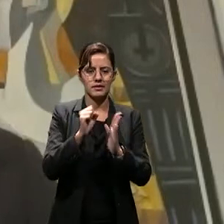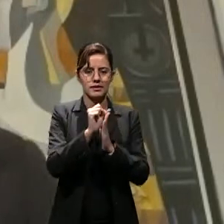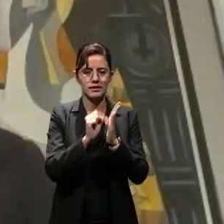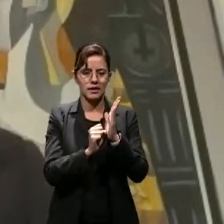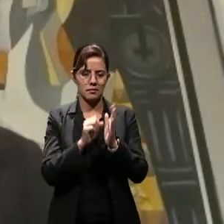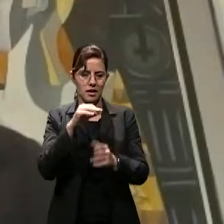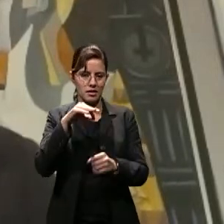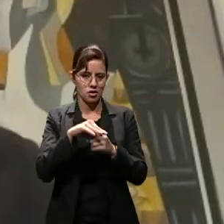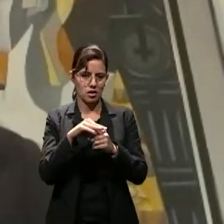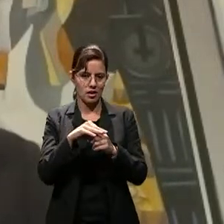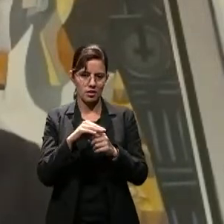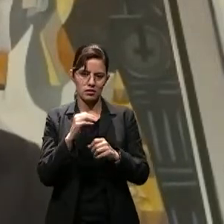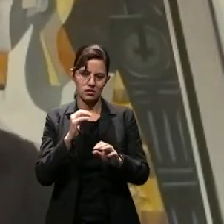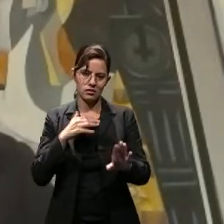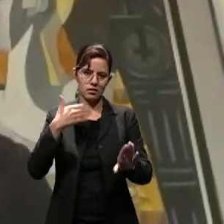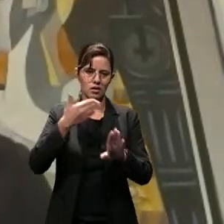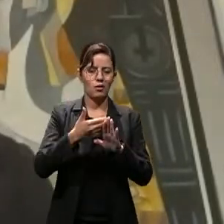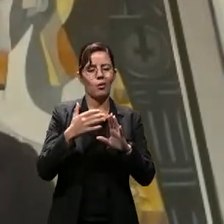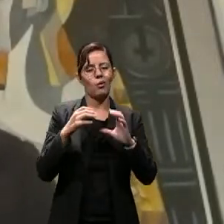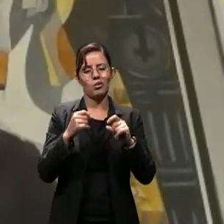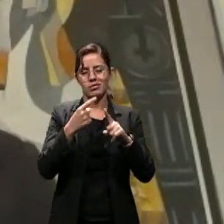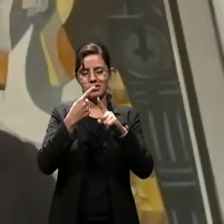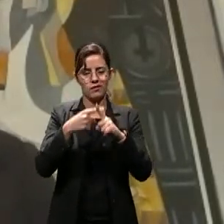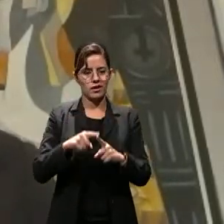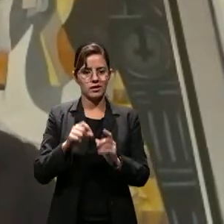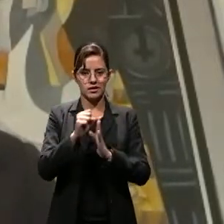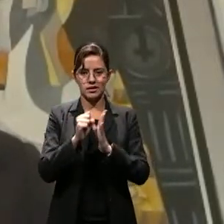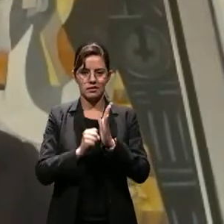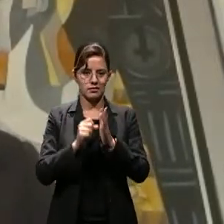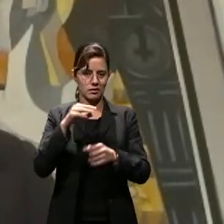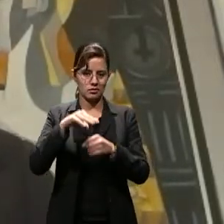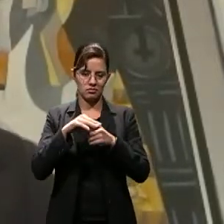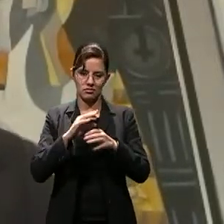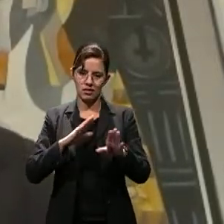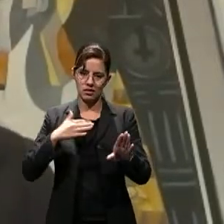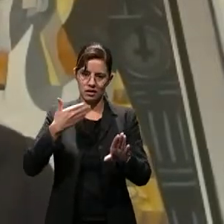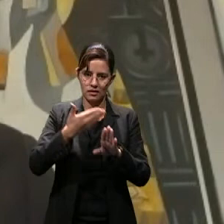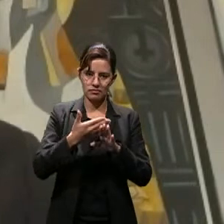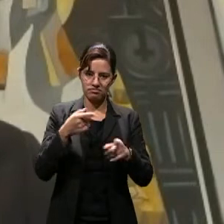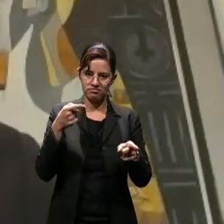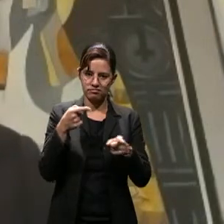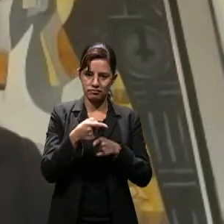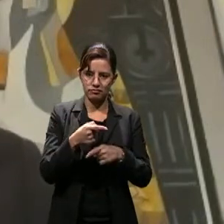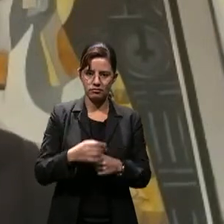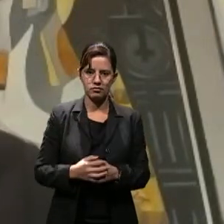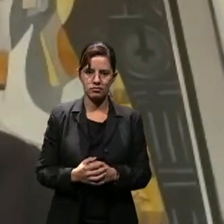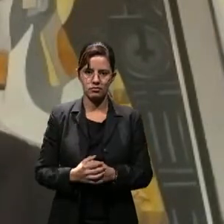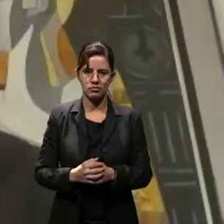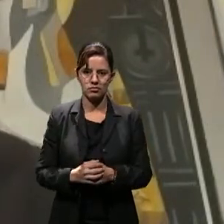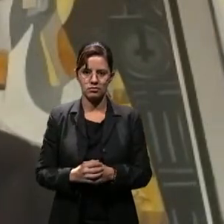system or the electoral systems in general.